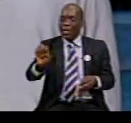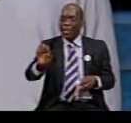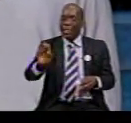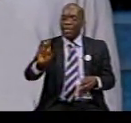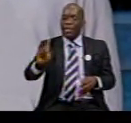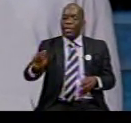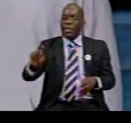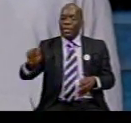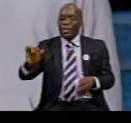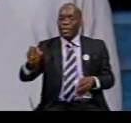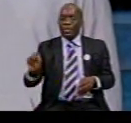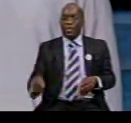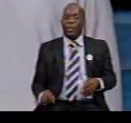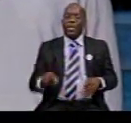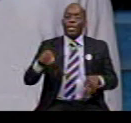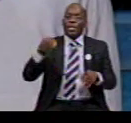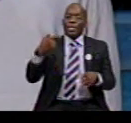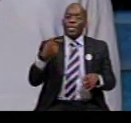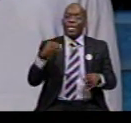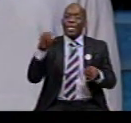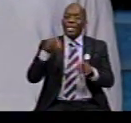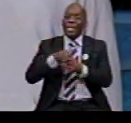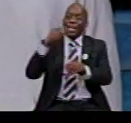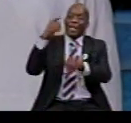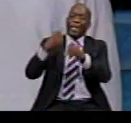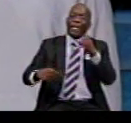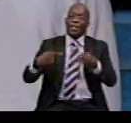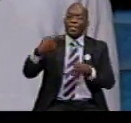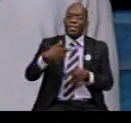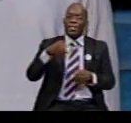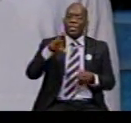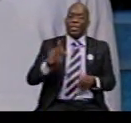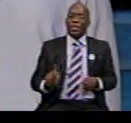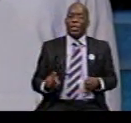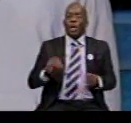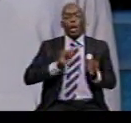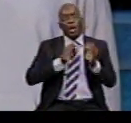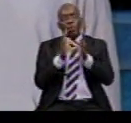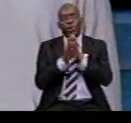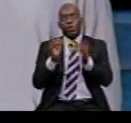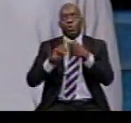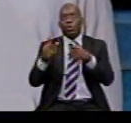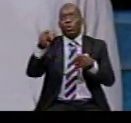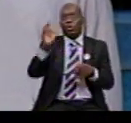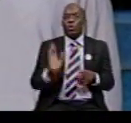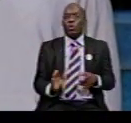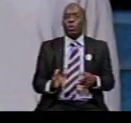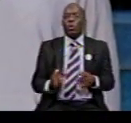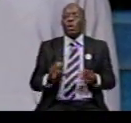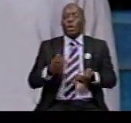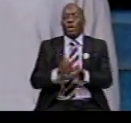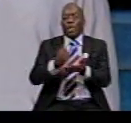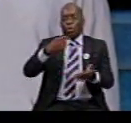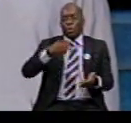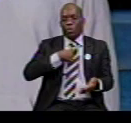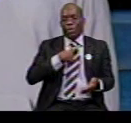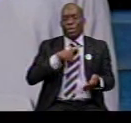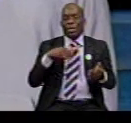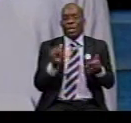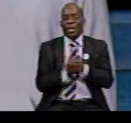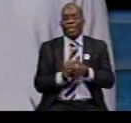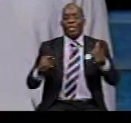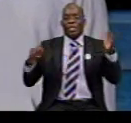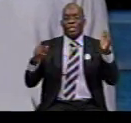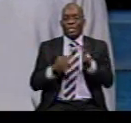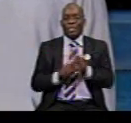ni Ogbomoso. Mo gbadura si Olorun pe Oluwa o ba mi se ki omo yi ko fi ito sile ko ye